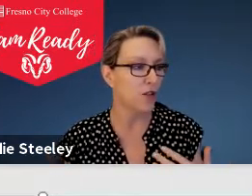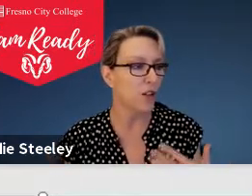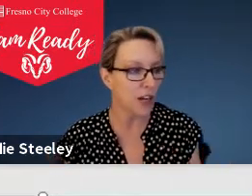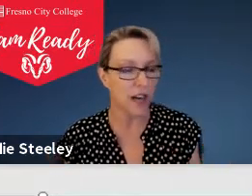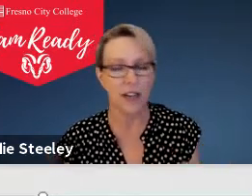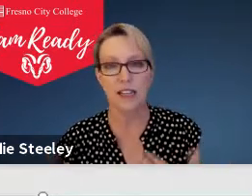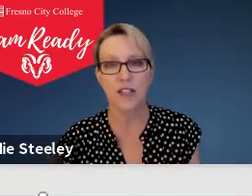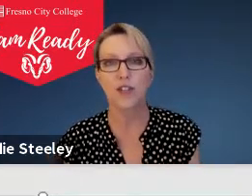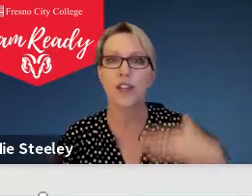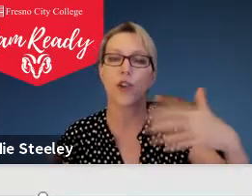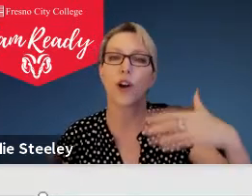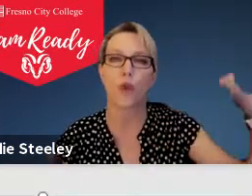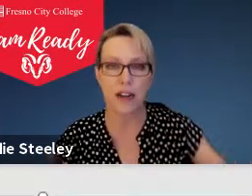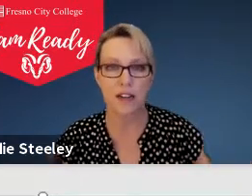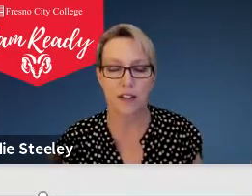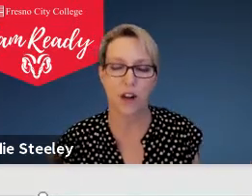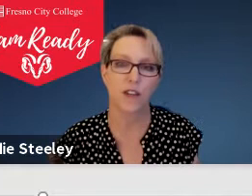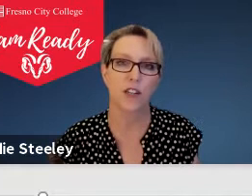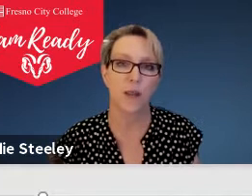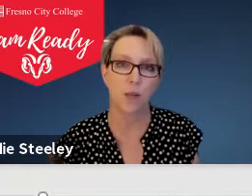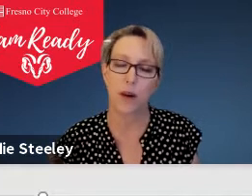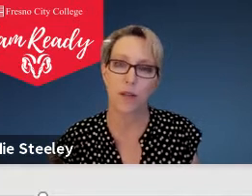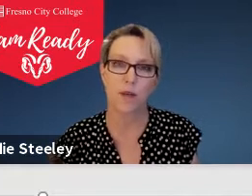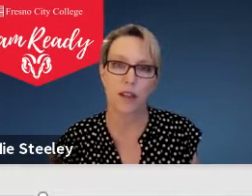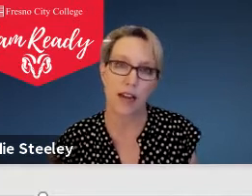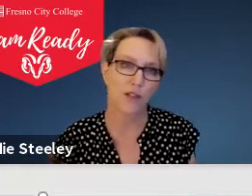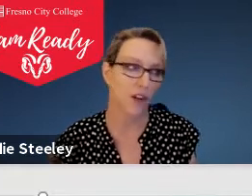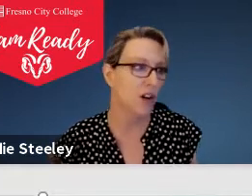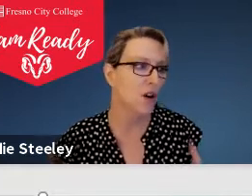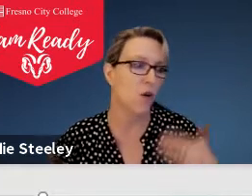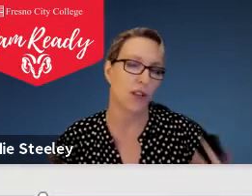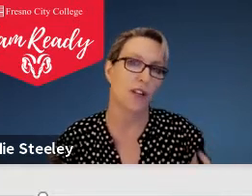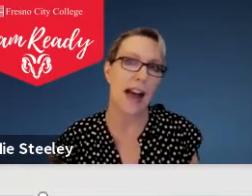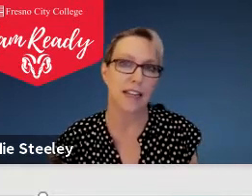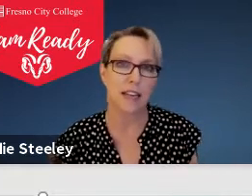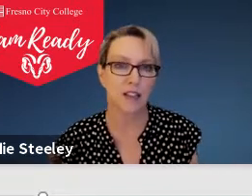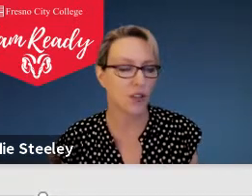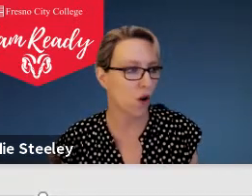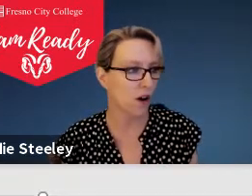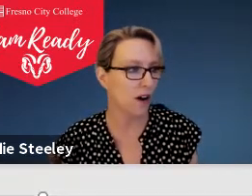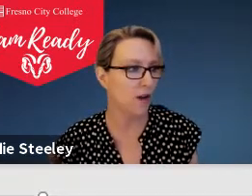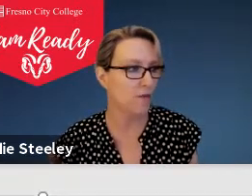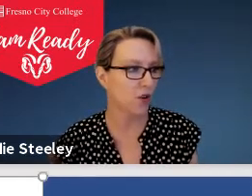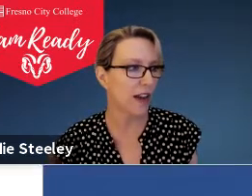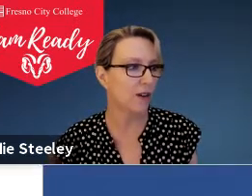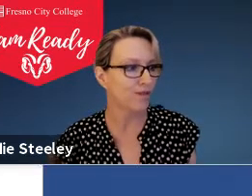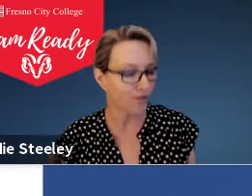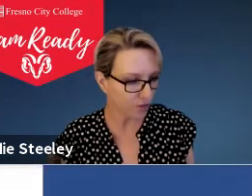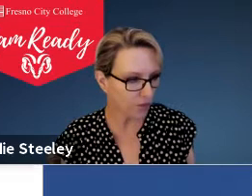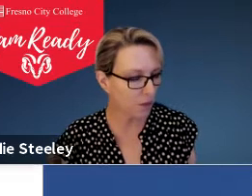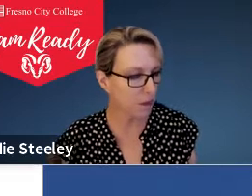when you click on it as a student, you go right into Starfish to make appointments with a counselor or to access your